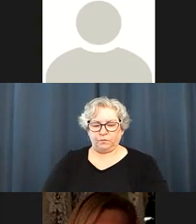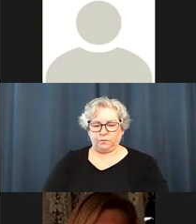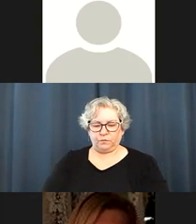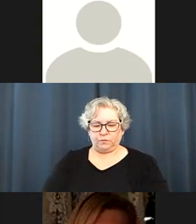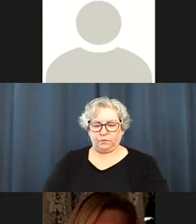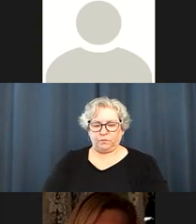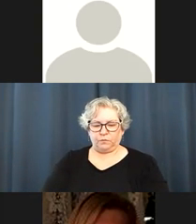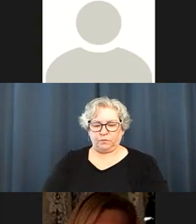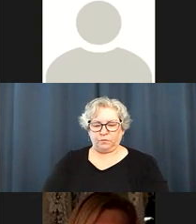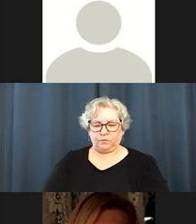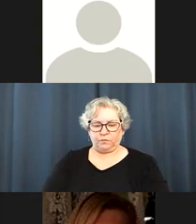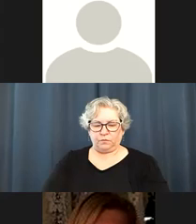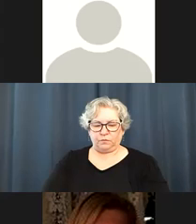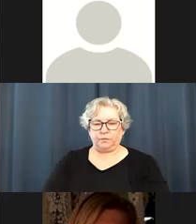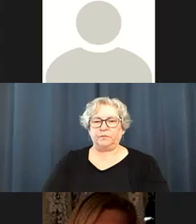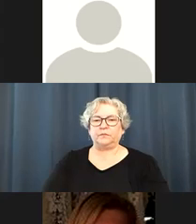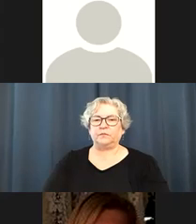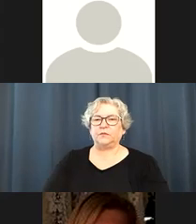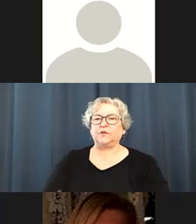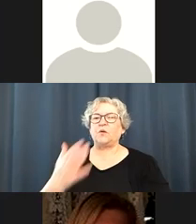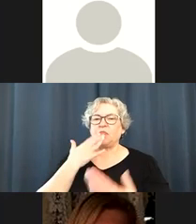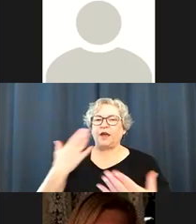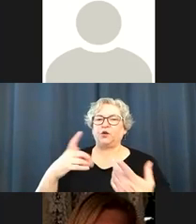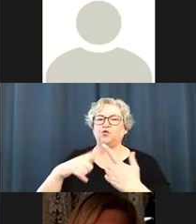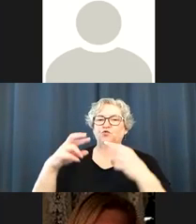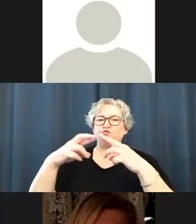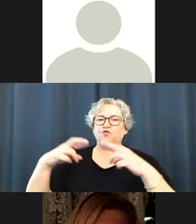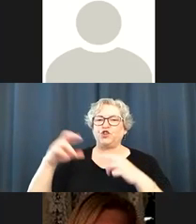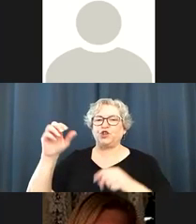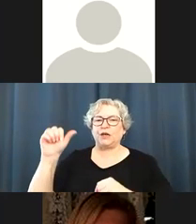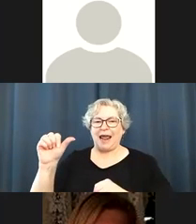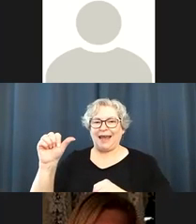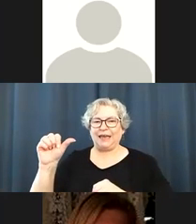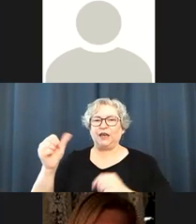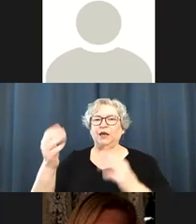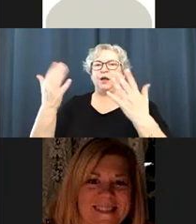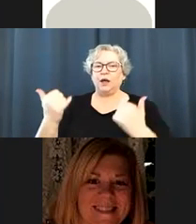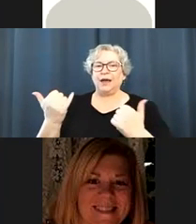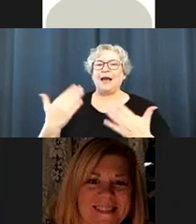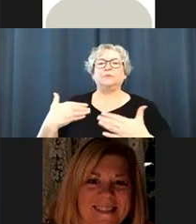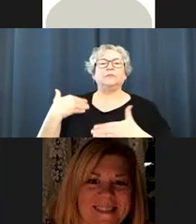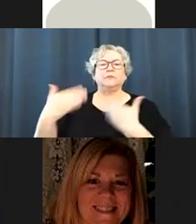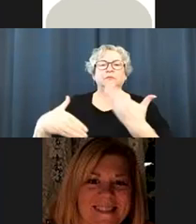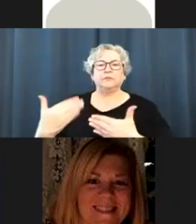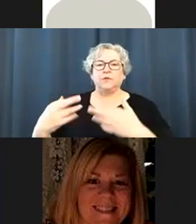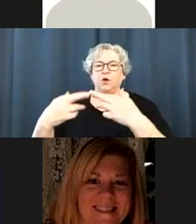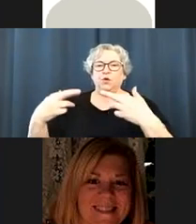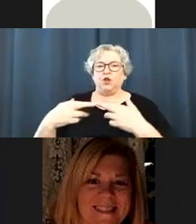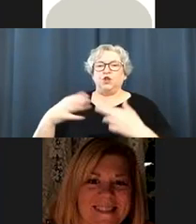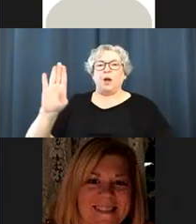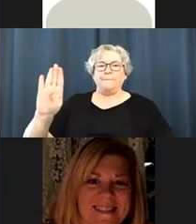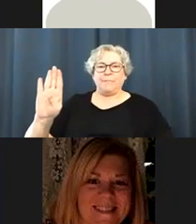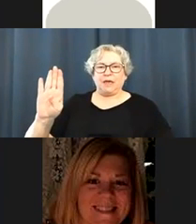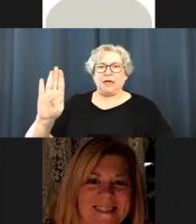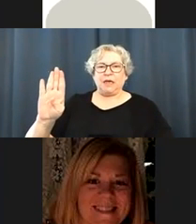Okay, thank you so much, Region A. We are moving on to Region B and